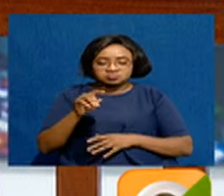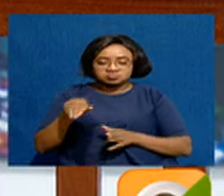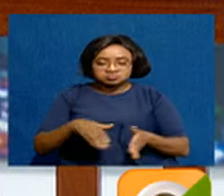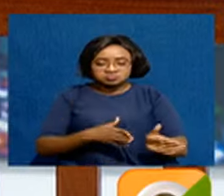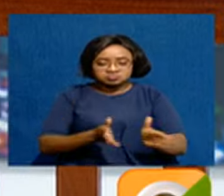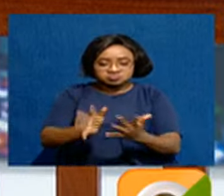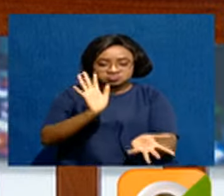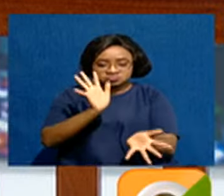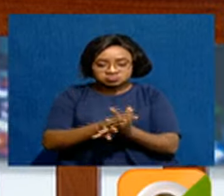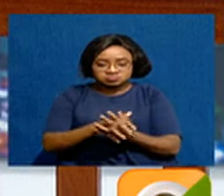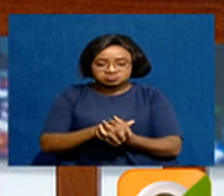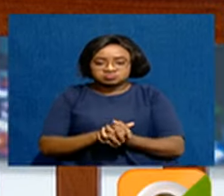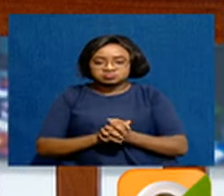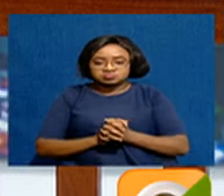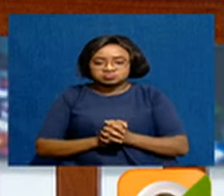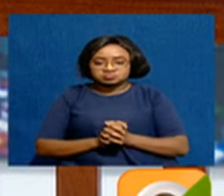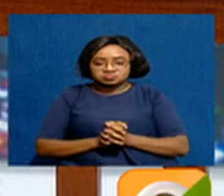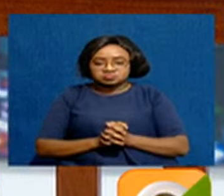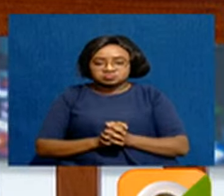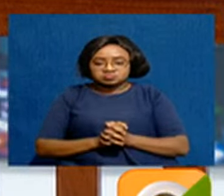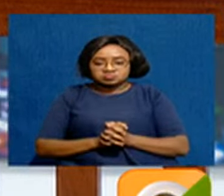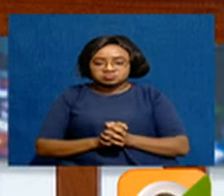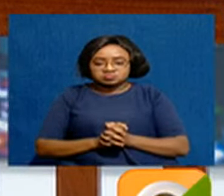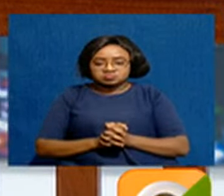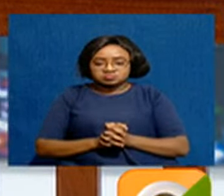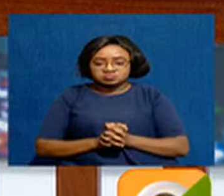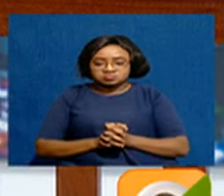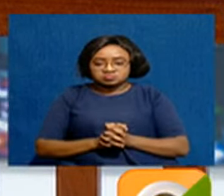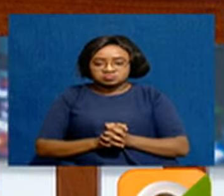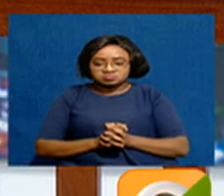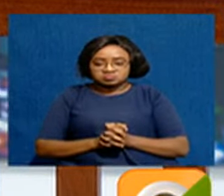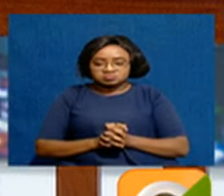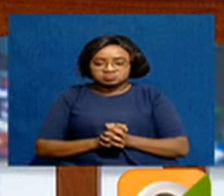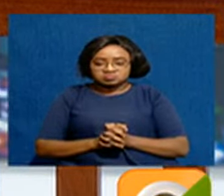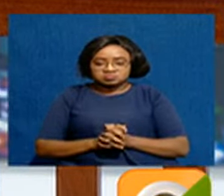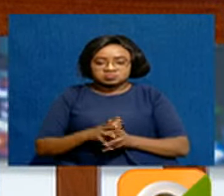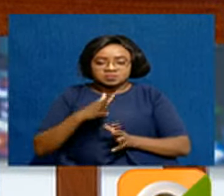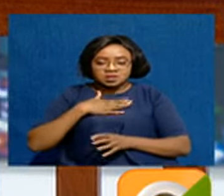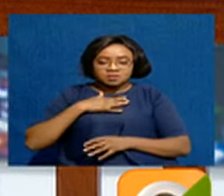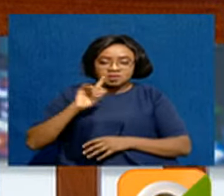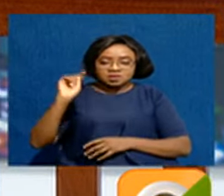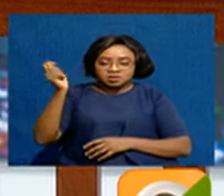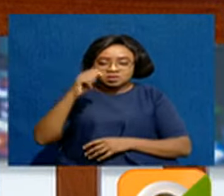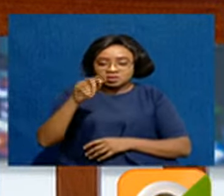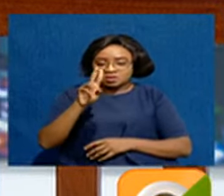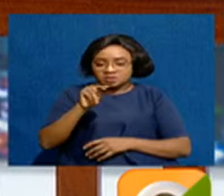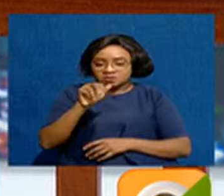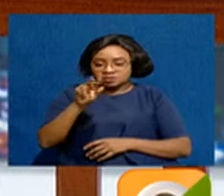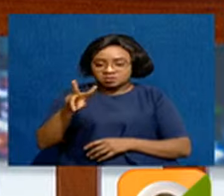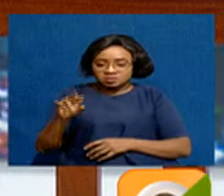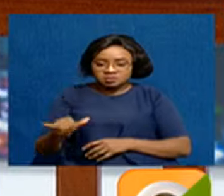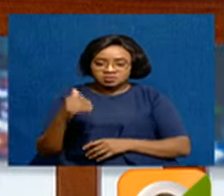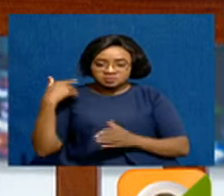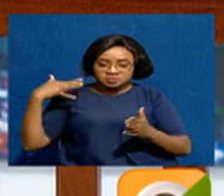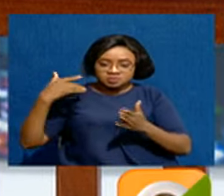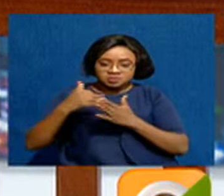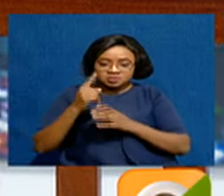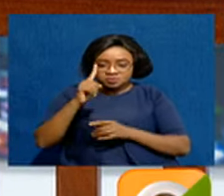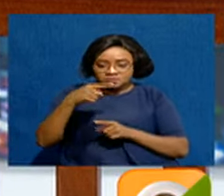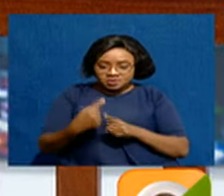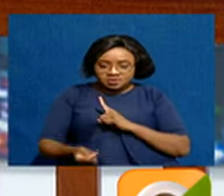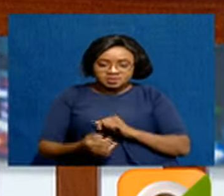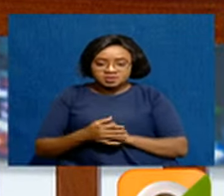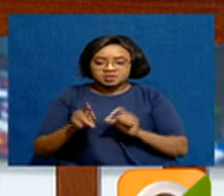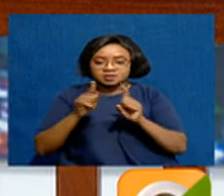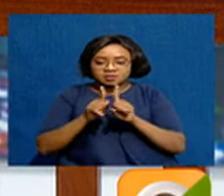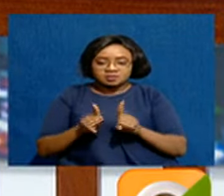and Garissa, the unfortunate incident, our Kenya Navy boats were there the last 1 month, doing